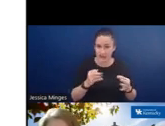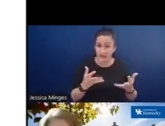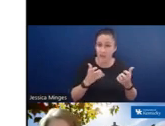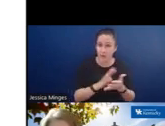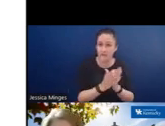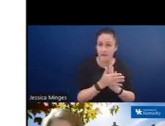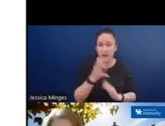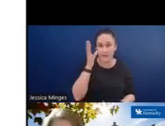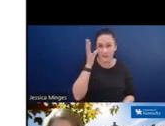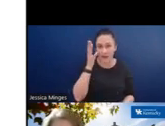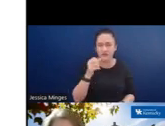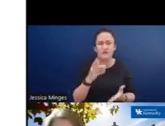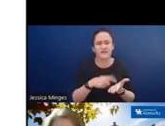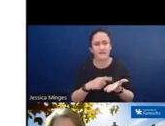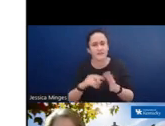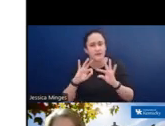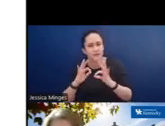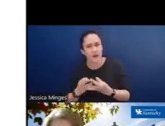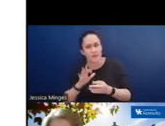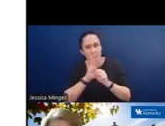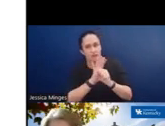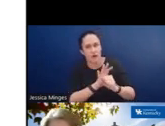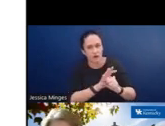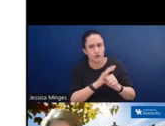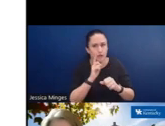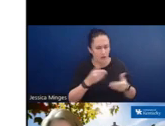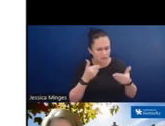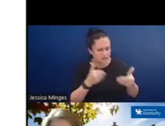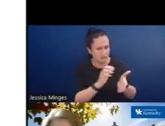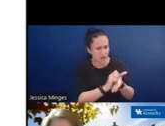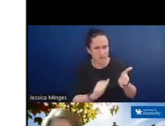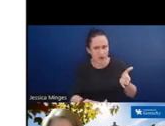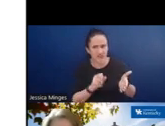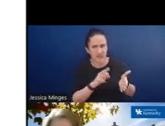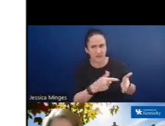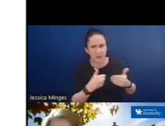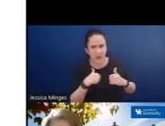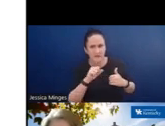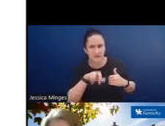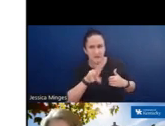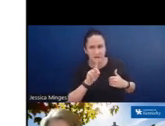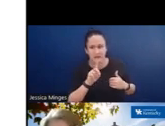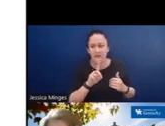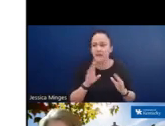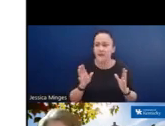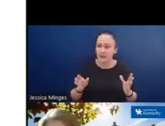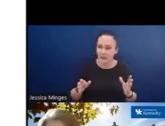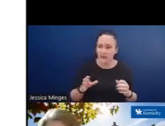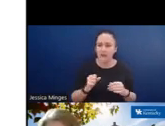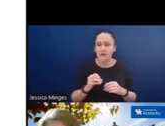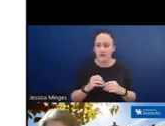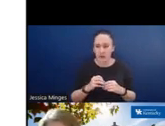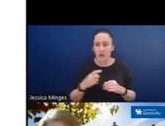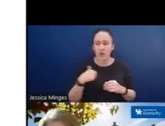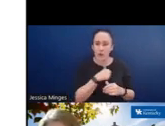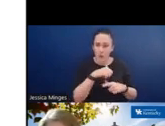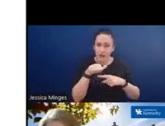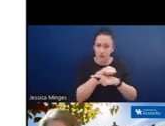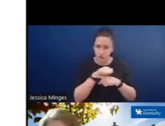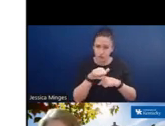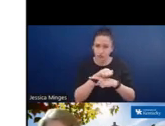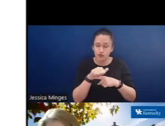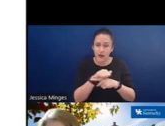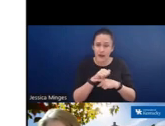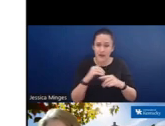family pressure to get abortion if you are a person who has a substance use disorder. And so we train our peer